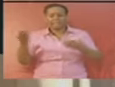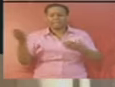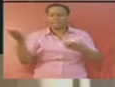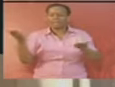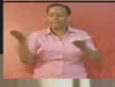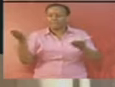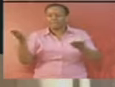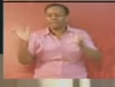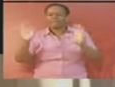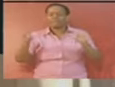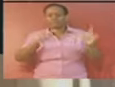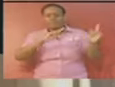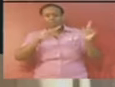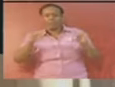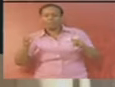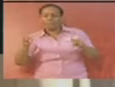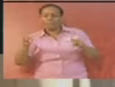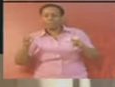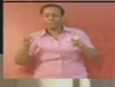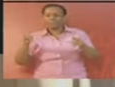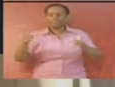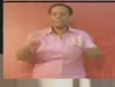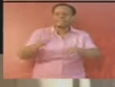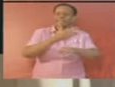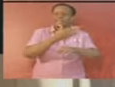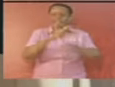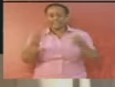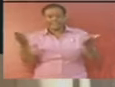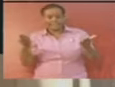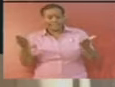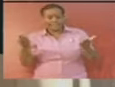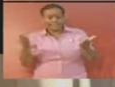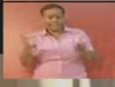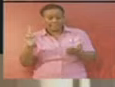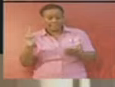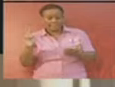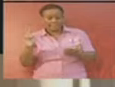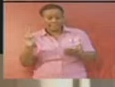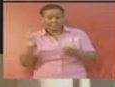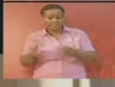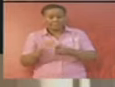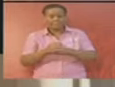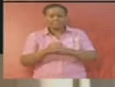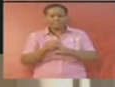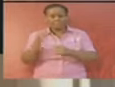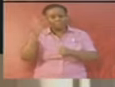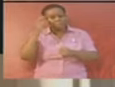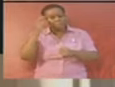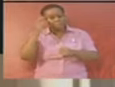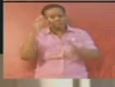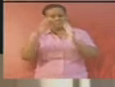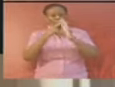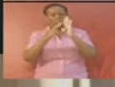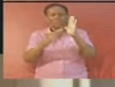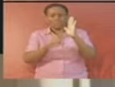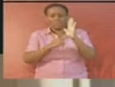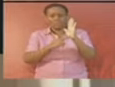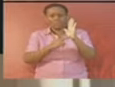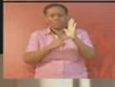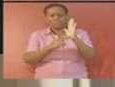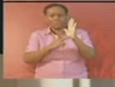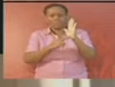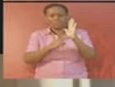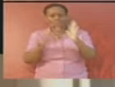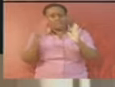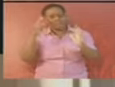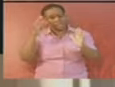that persons should also adhere to the public health regulations, and being humans as we are you not concerned that at this time we